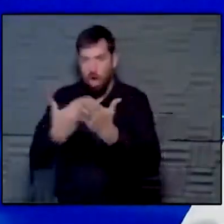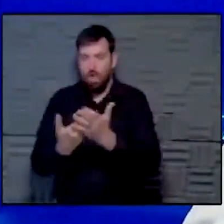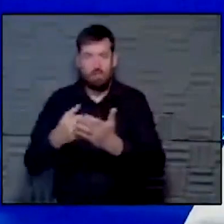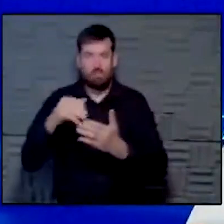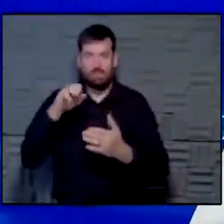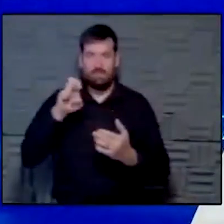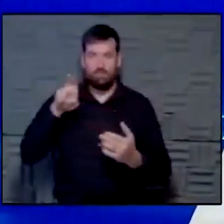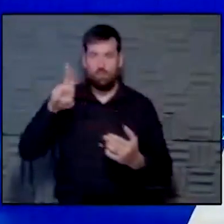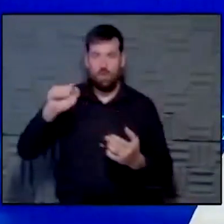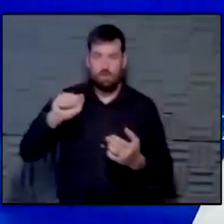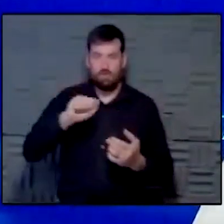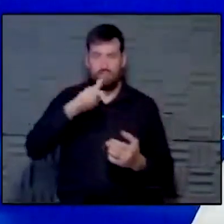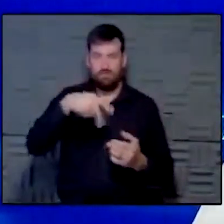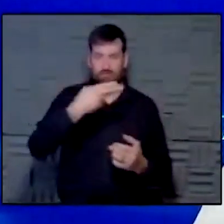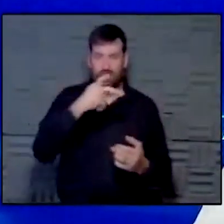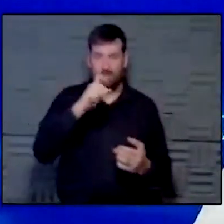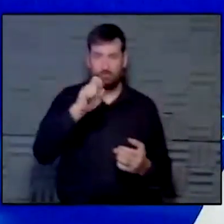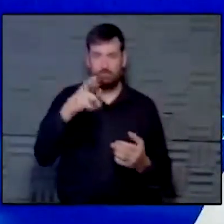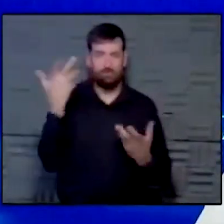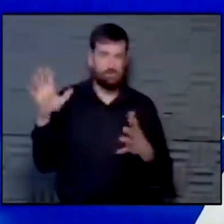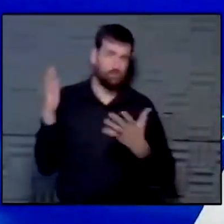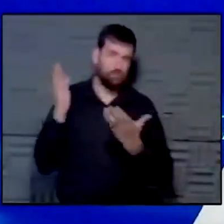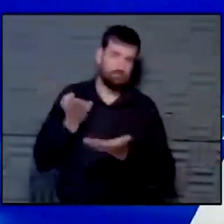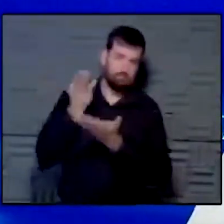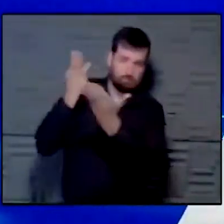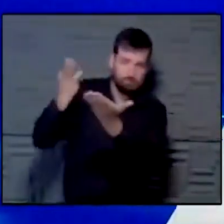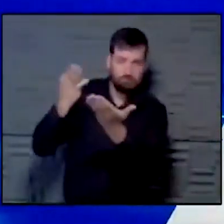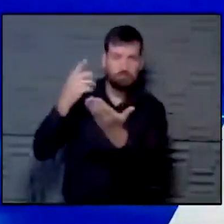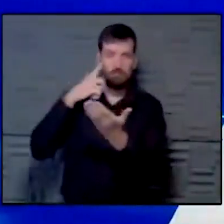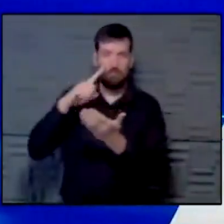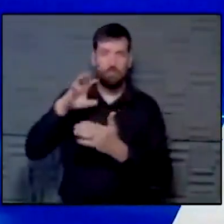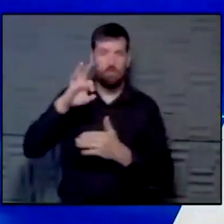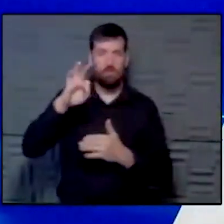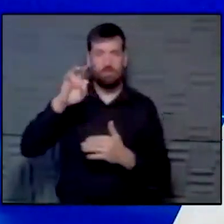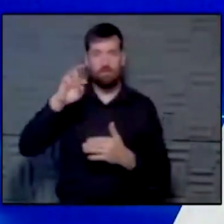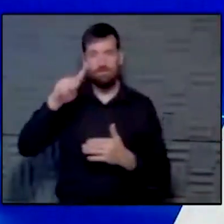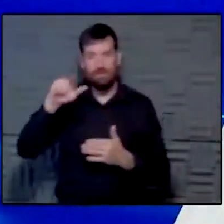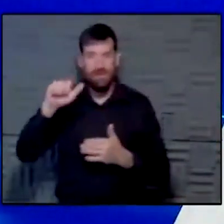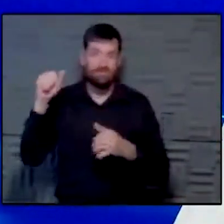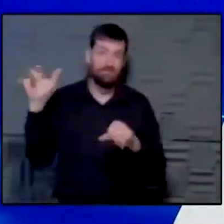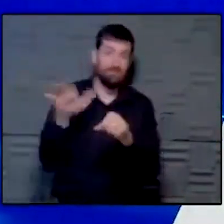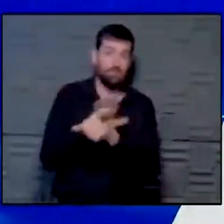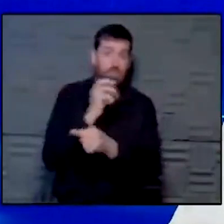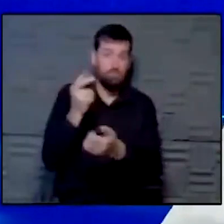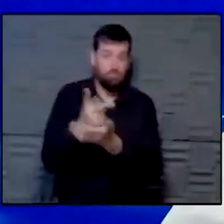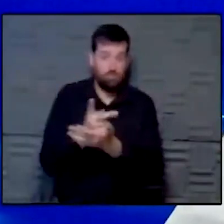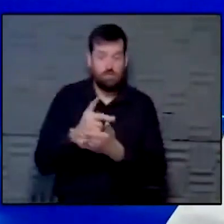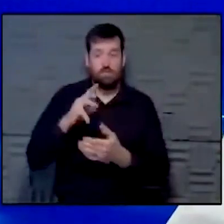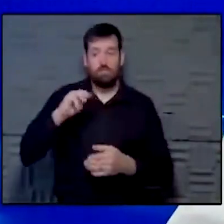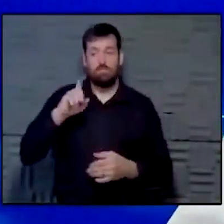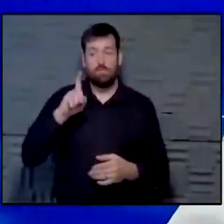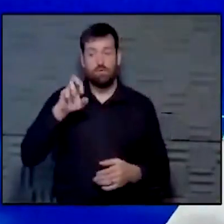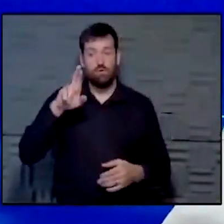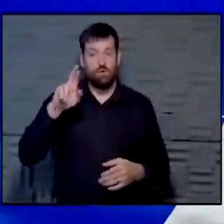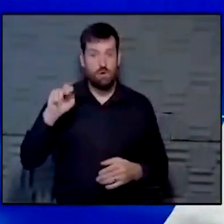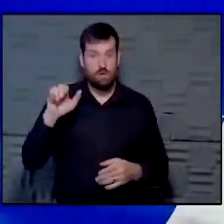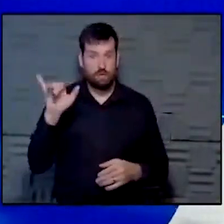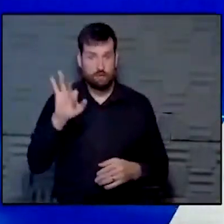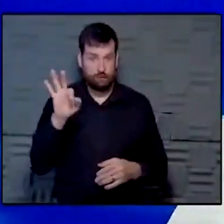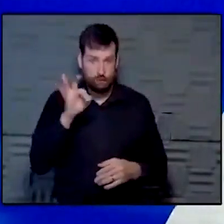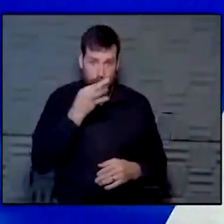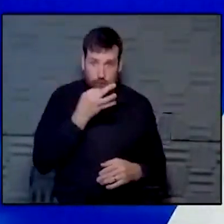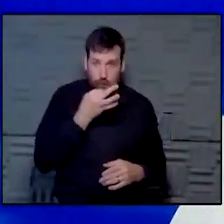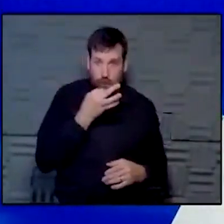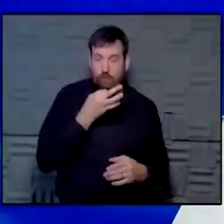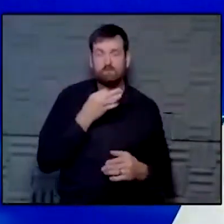now. Although I think Pfizer is going to go to the FDA, or has gone to the FDA now for full approval, and Moderna will be on their heels. And so I think we'll